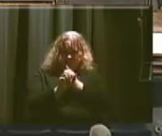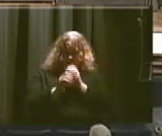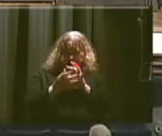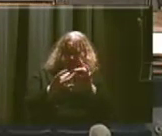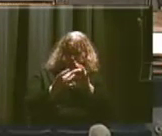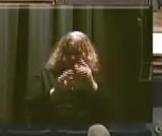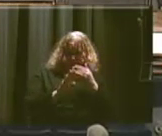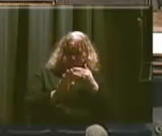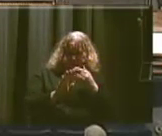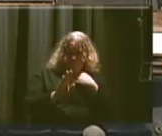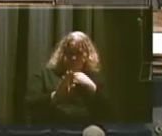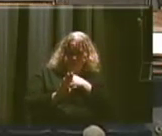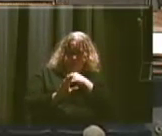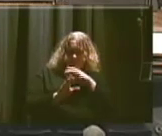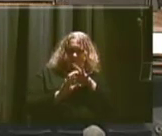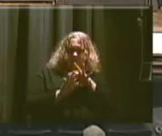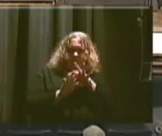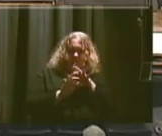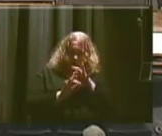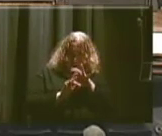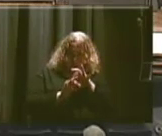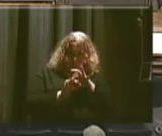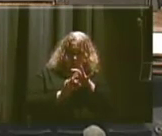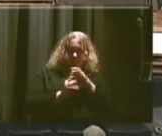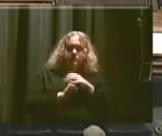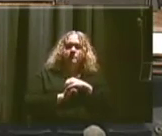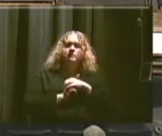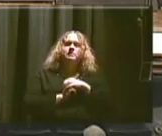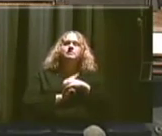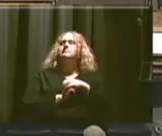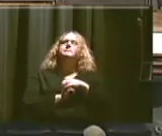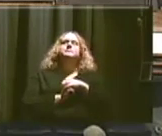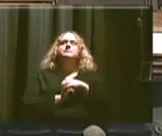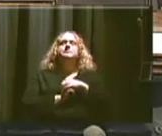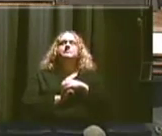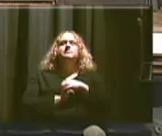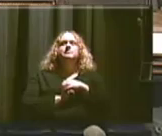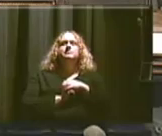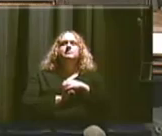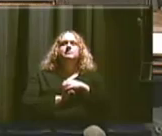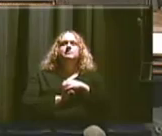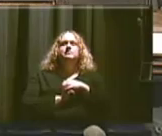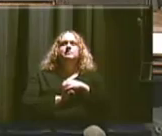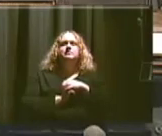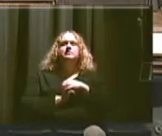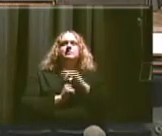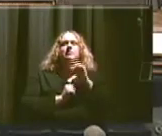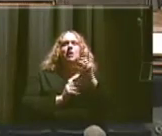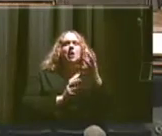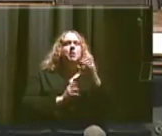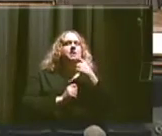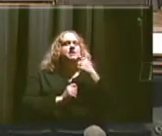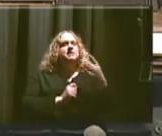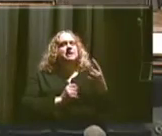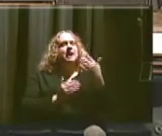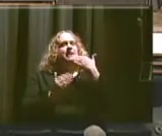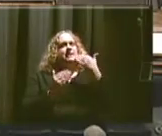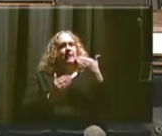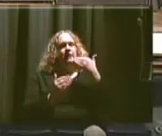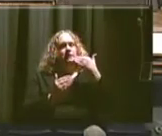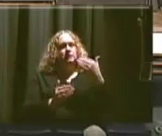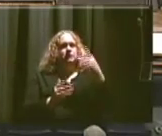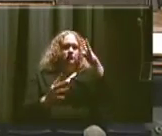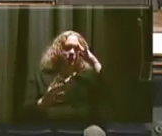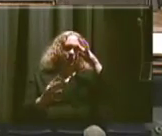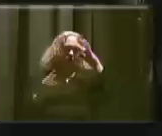comment before we vote? Correct. Because please comment. Yeah. First of all, I want to compliment Dr. Hargens for this past week